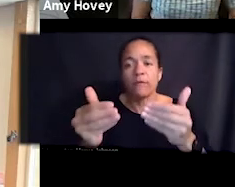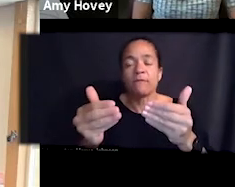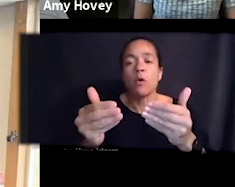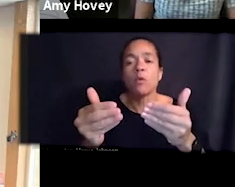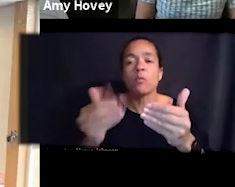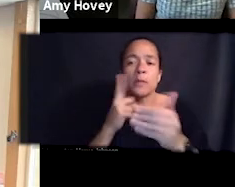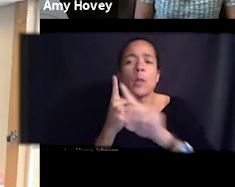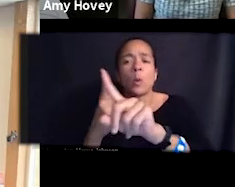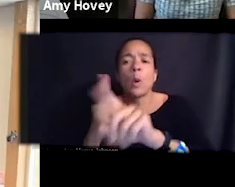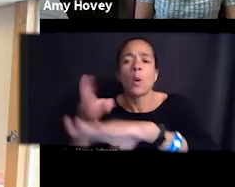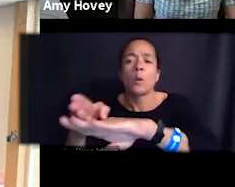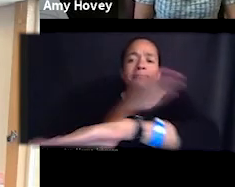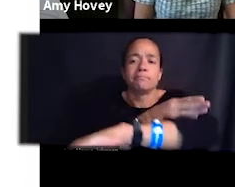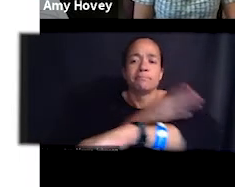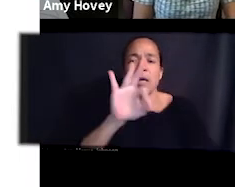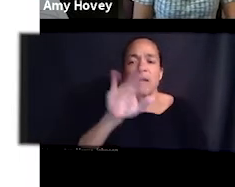live.